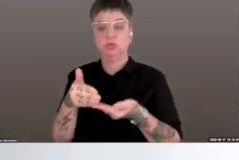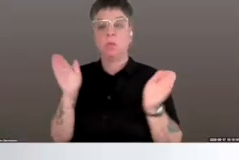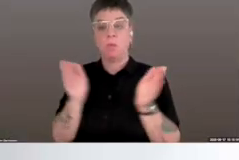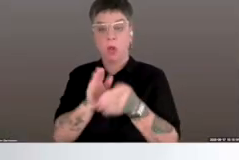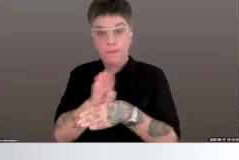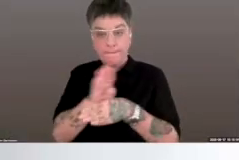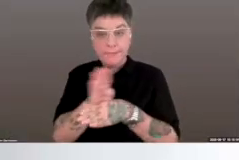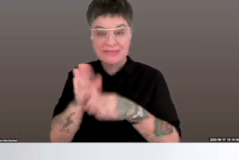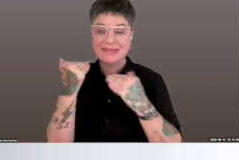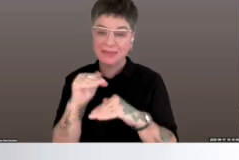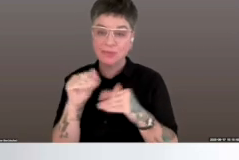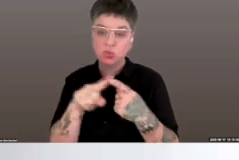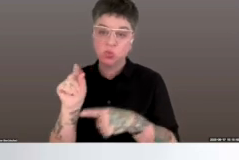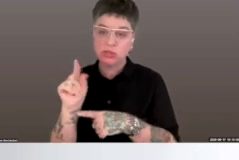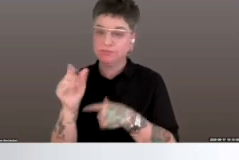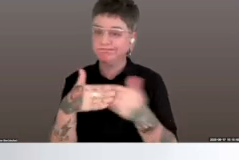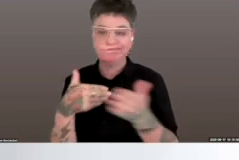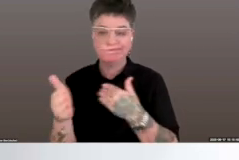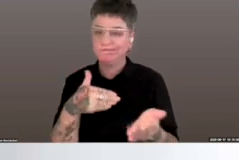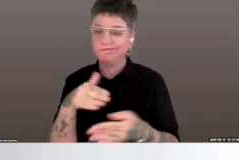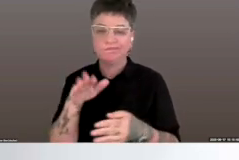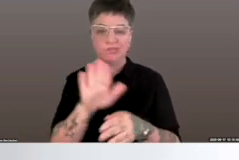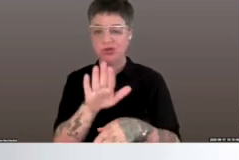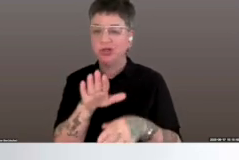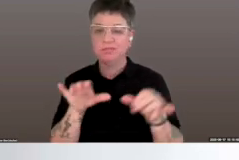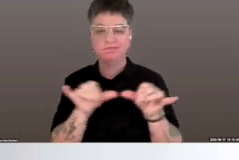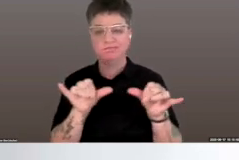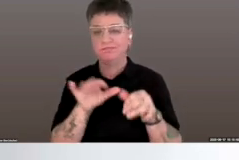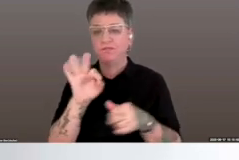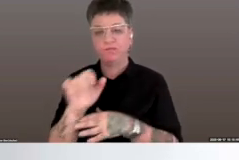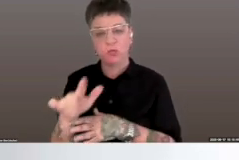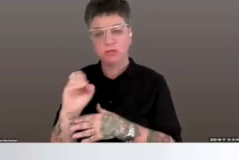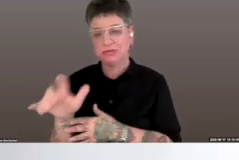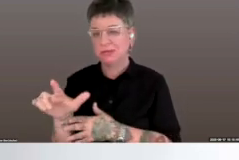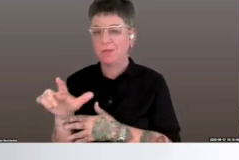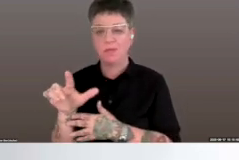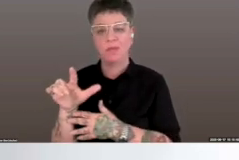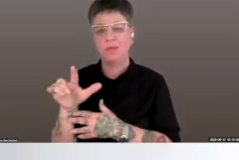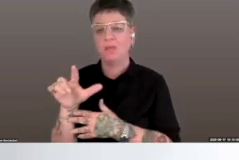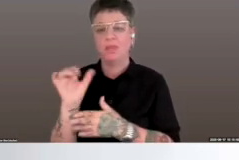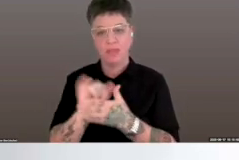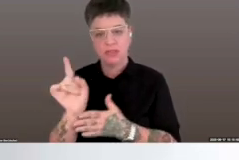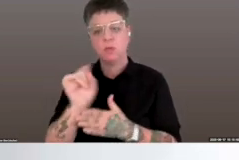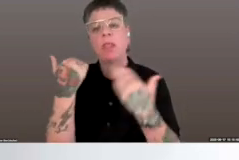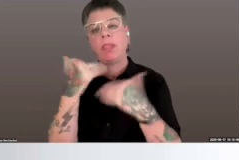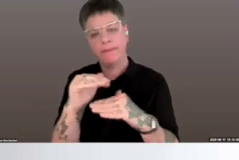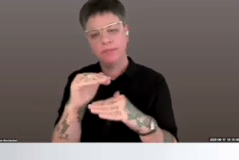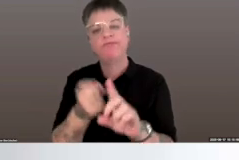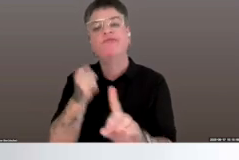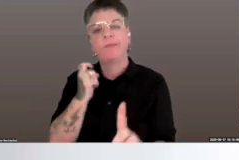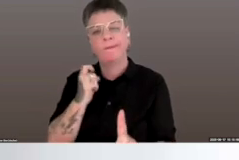businesses would be limited to 20, regardless if they were fuel cell, BEV, or anything else. And so that's where that limitation's coming from.